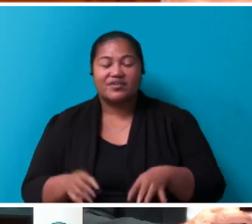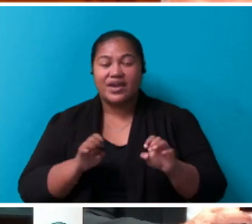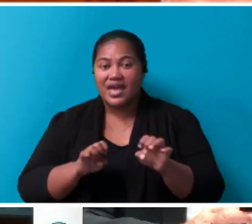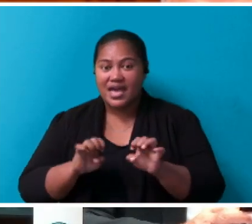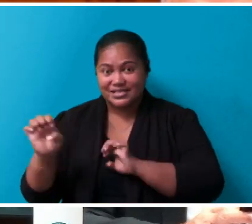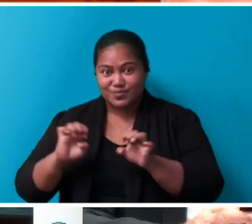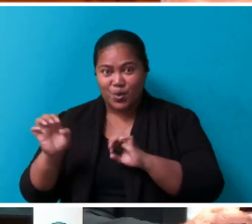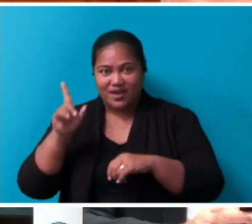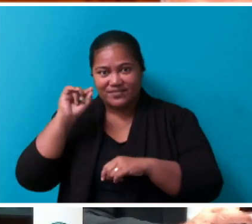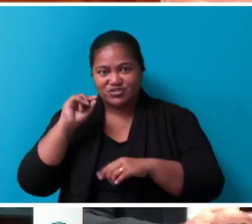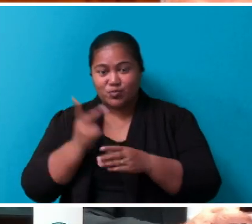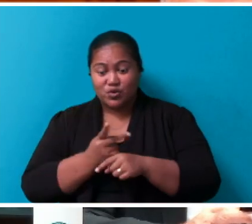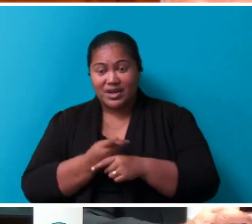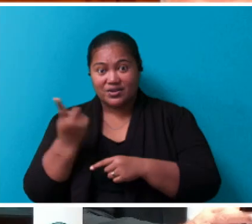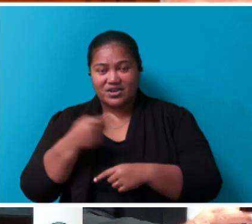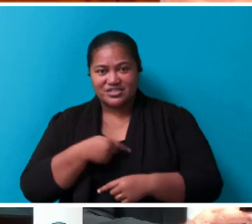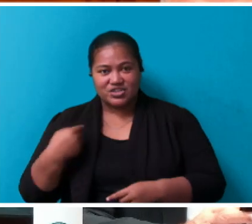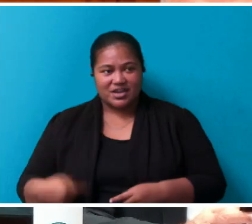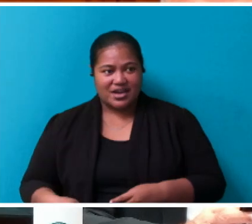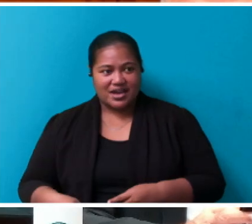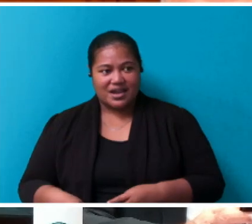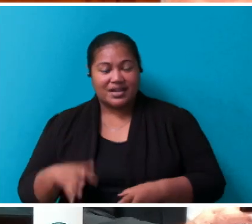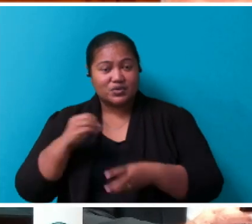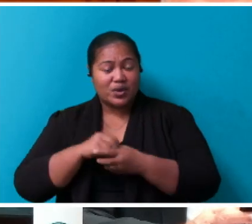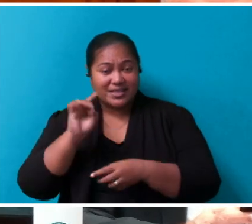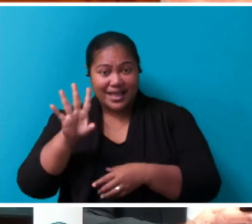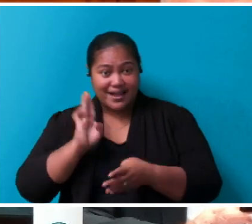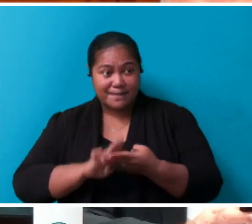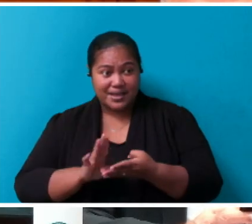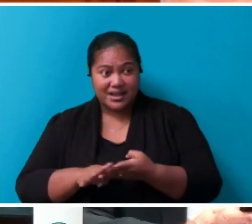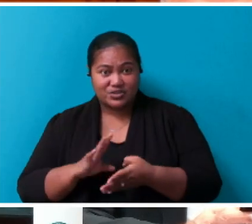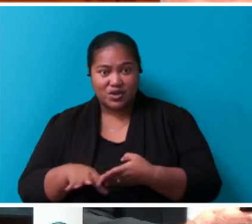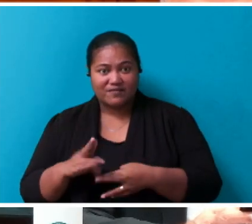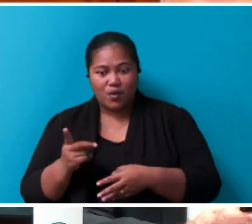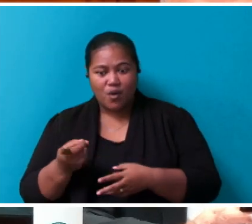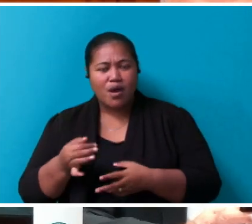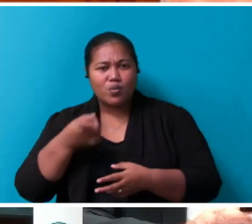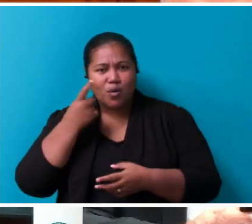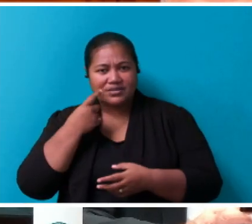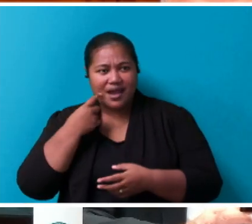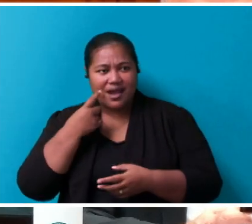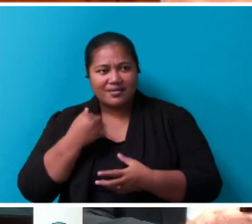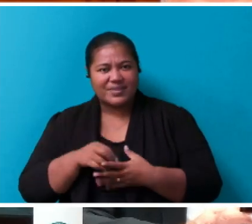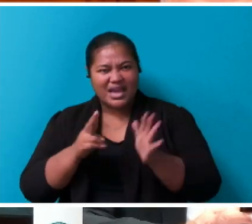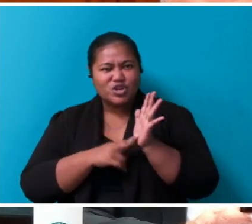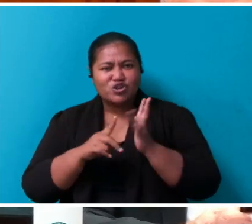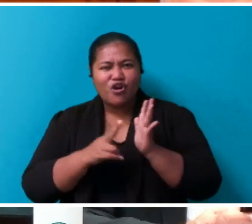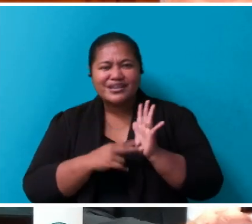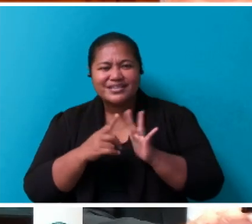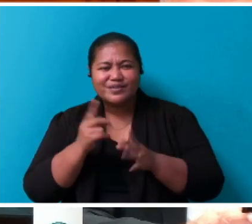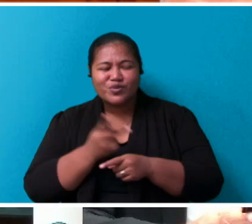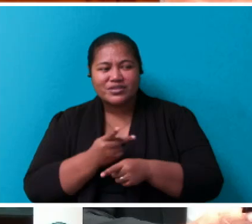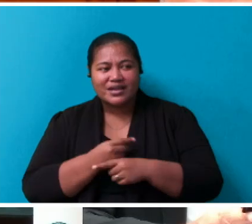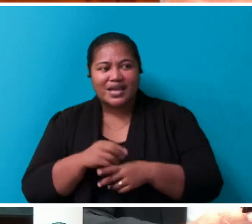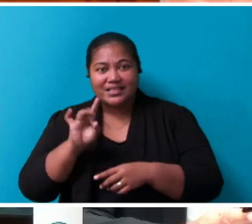Fijian products to China. This includes $10 million in terms of mineral water and noni products, $10.2 million